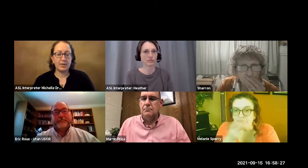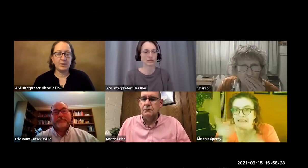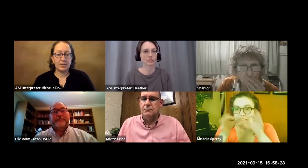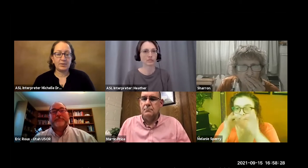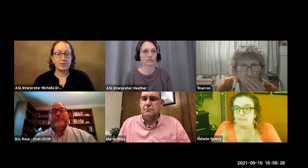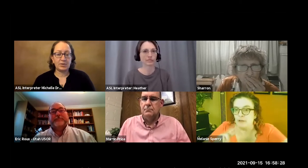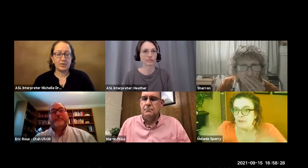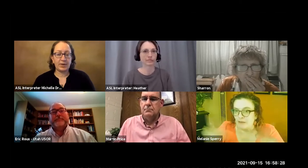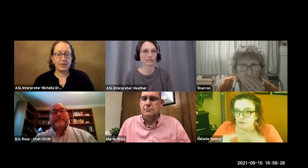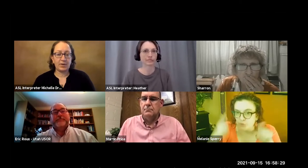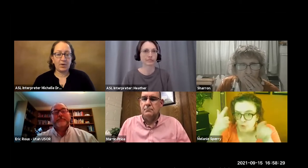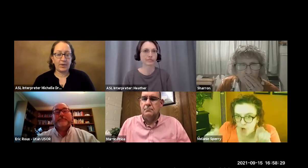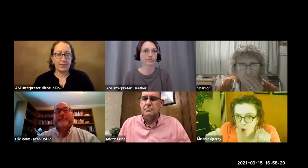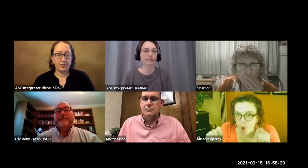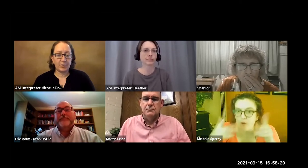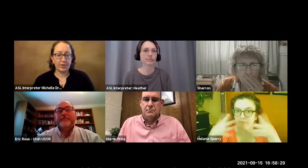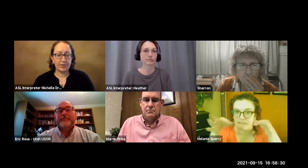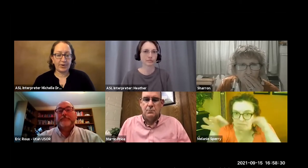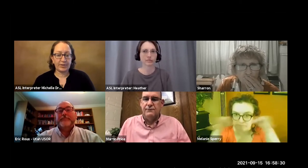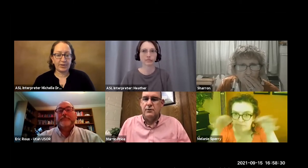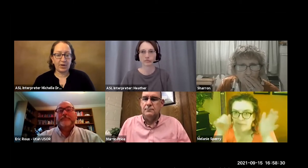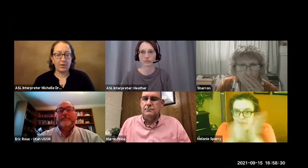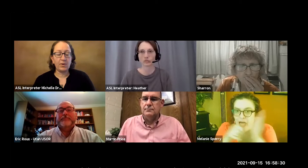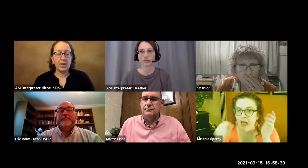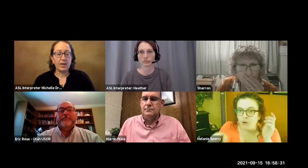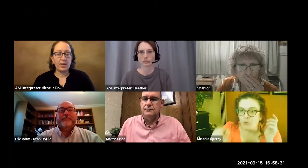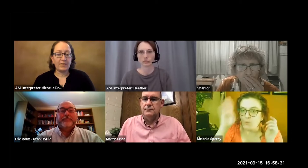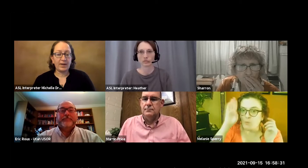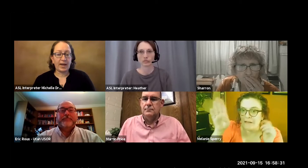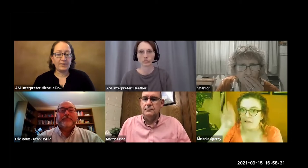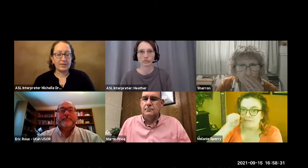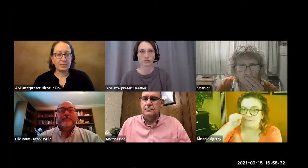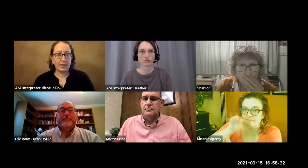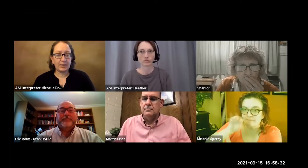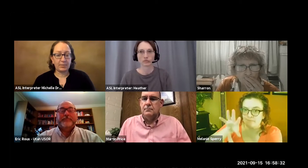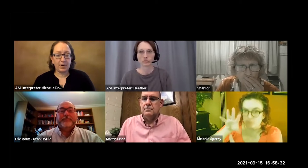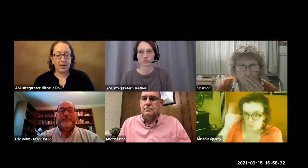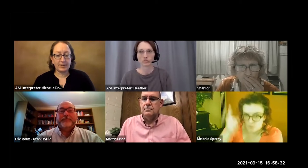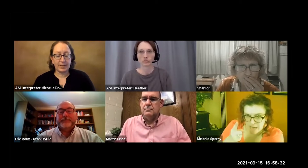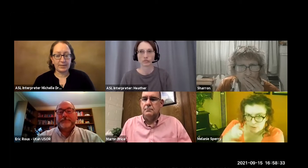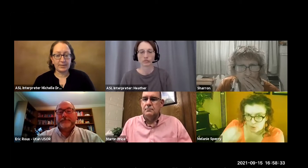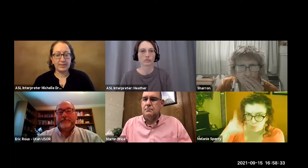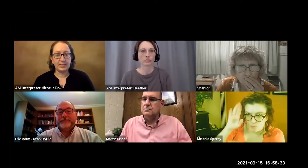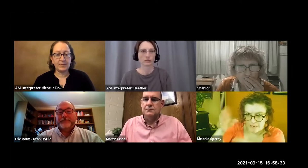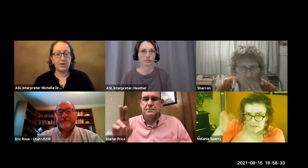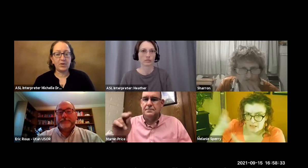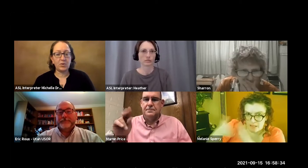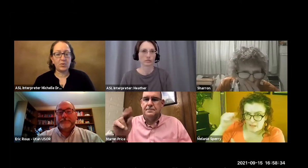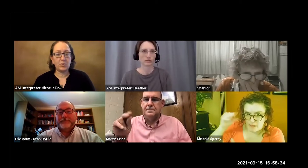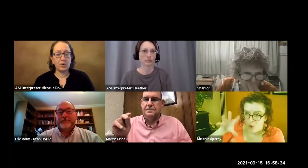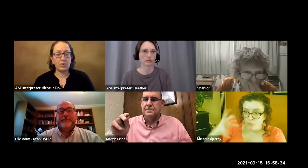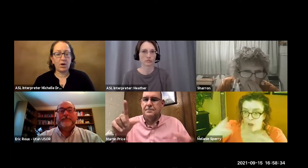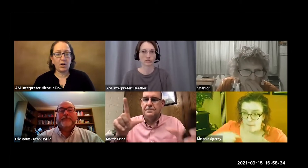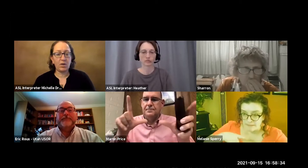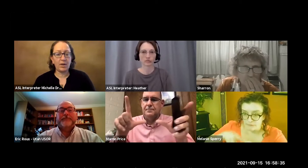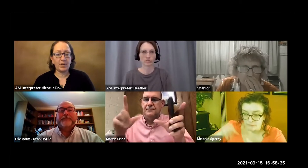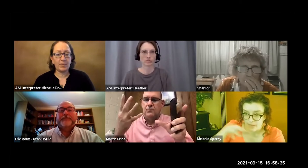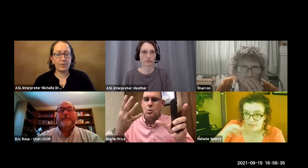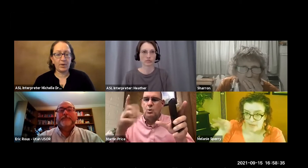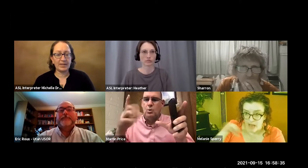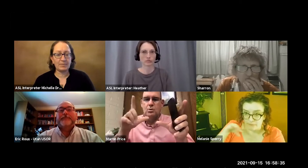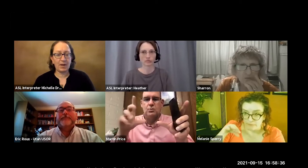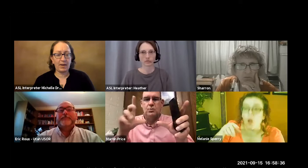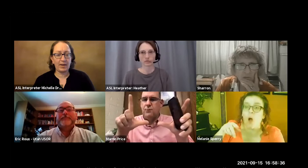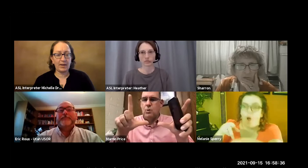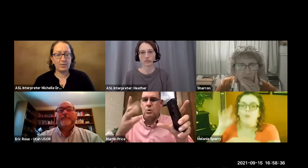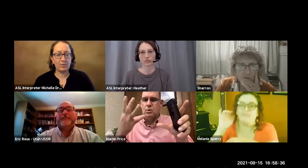captionist. So she's ready to go, and the interpreters are ready to go. And I've kind of explained the process that you will call on